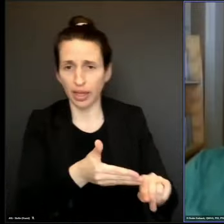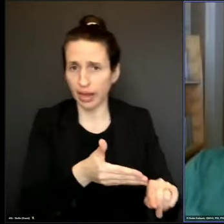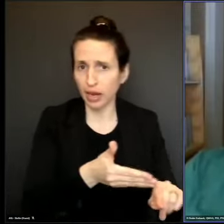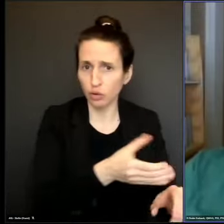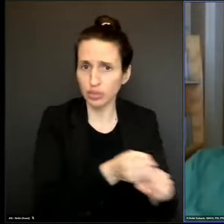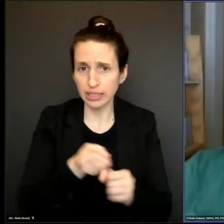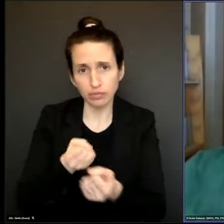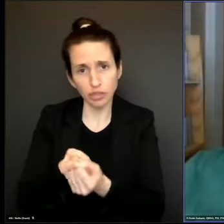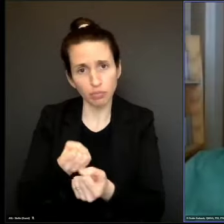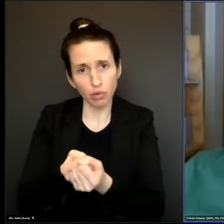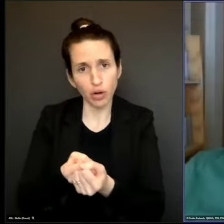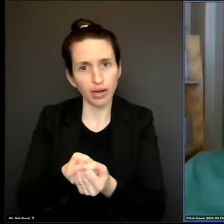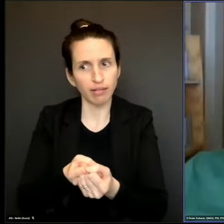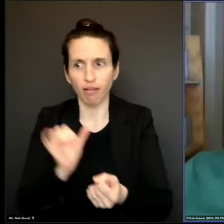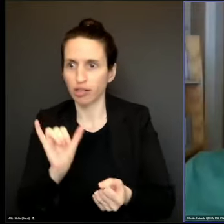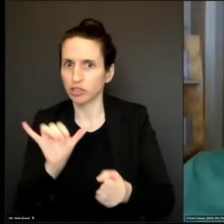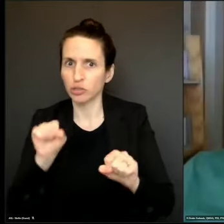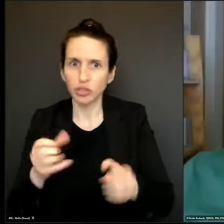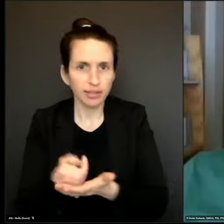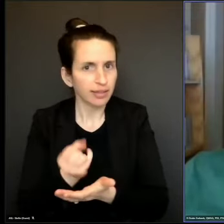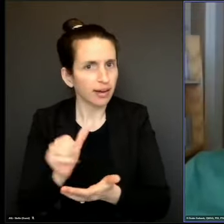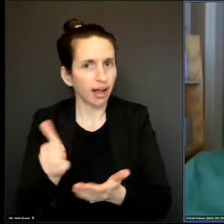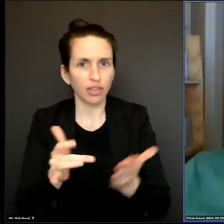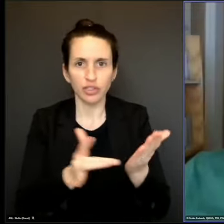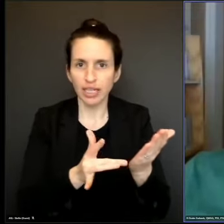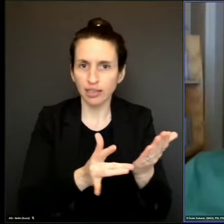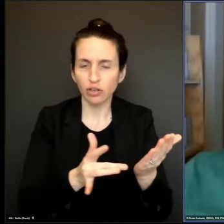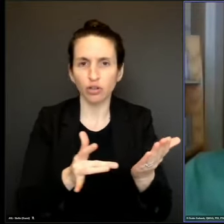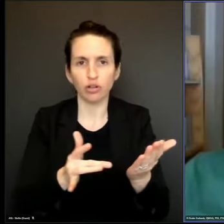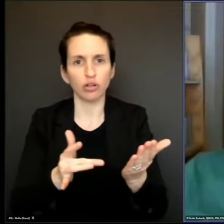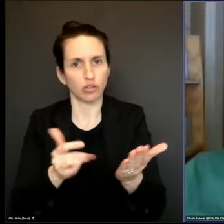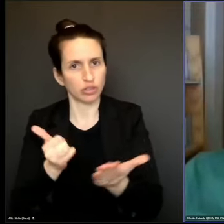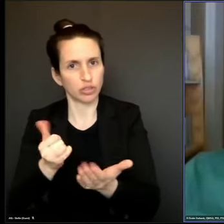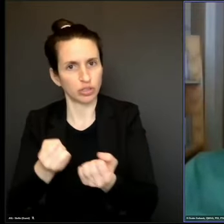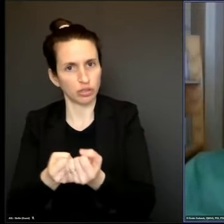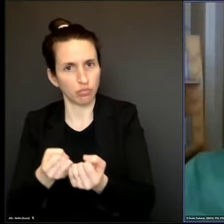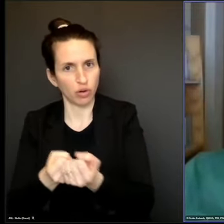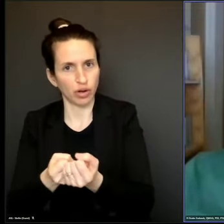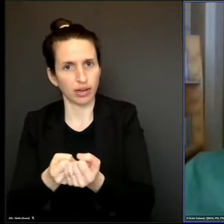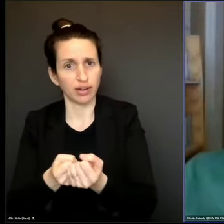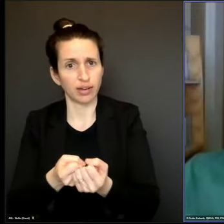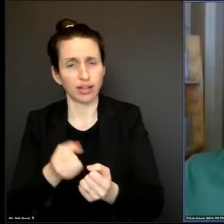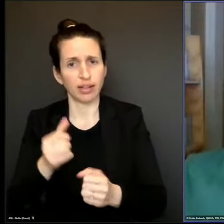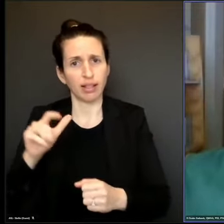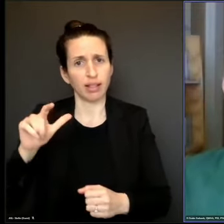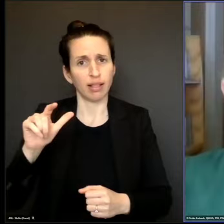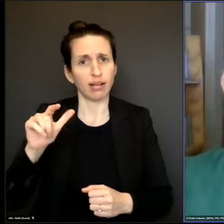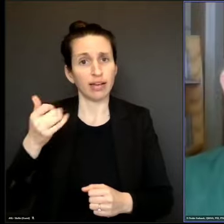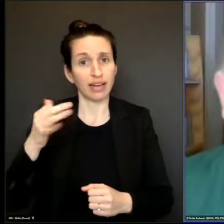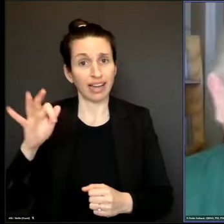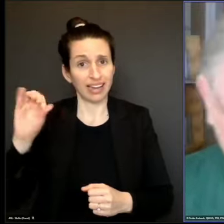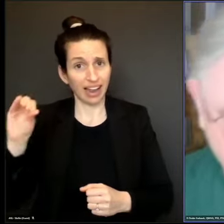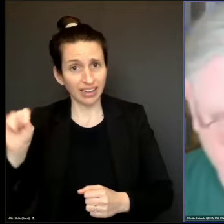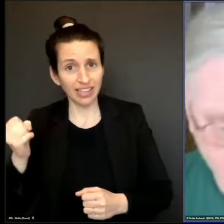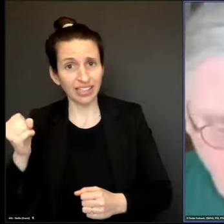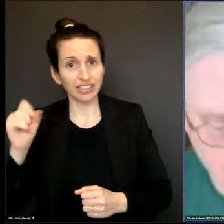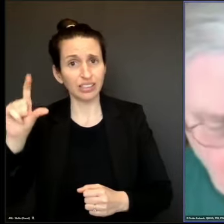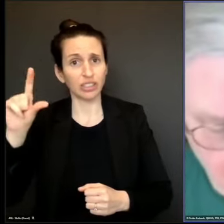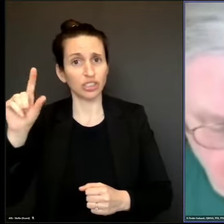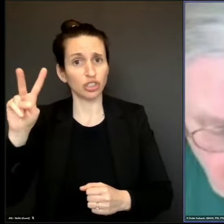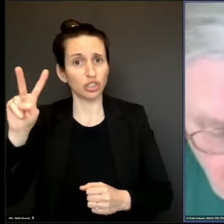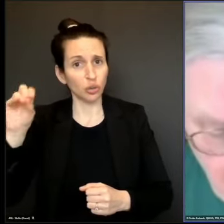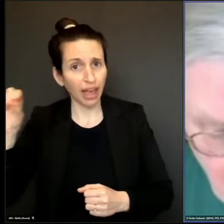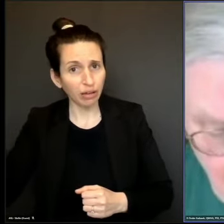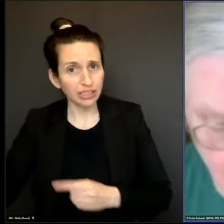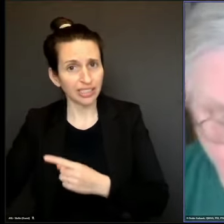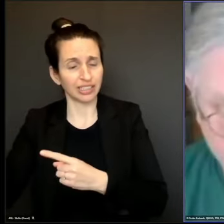technical assistance. We had a robust system in the late 90s and early 2000s that went away with the budget, and hopefully finish up